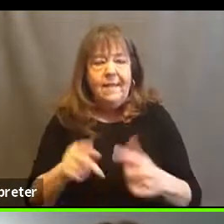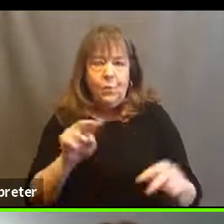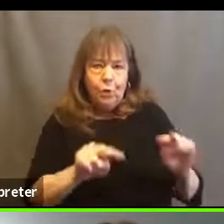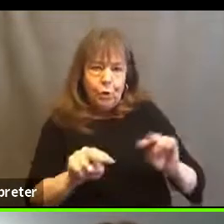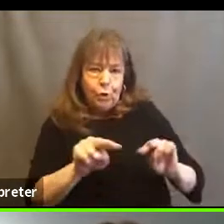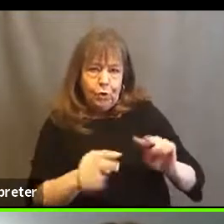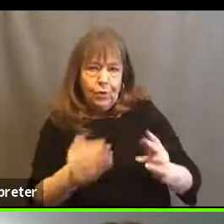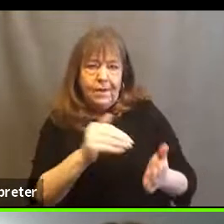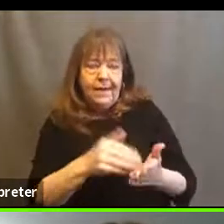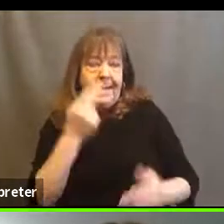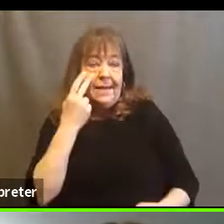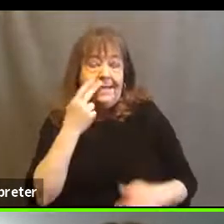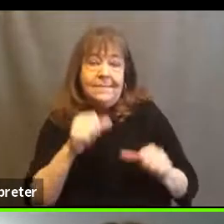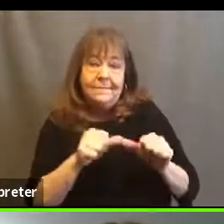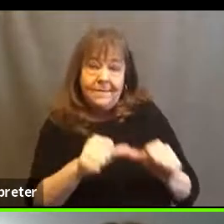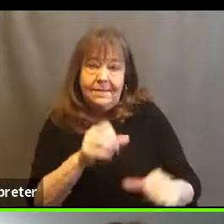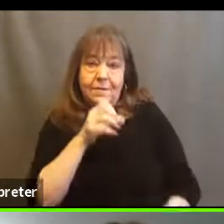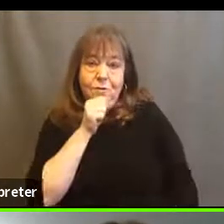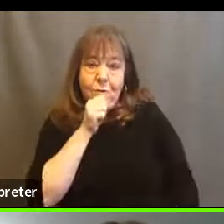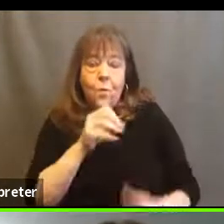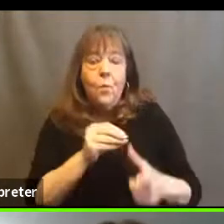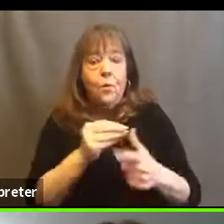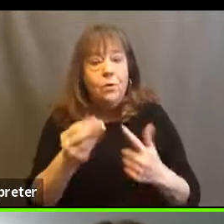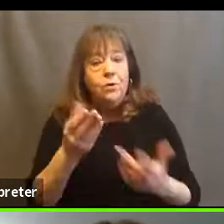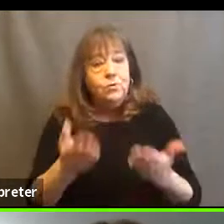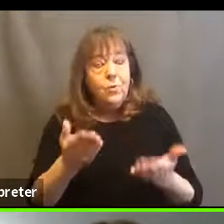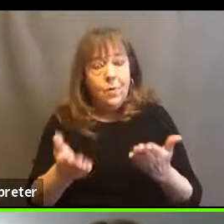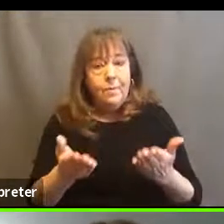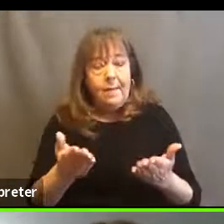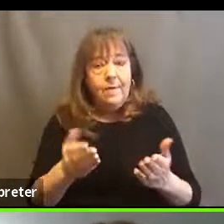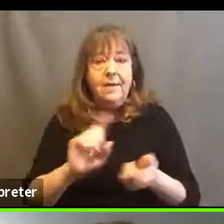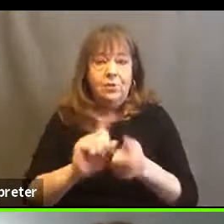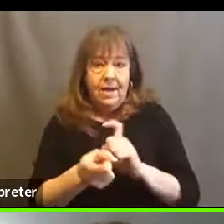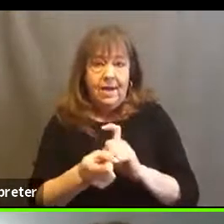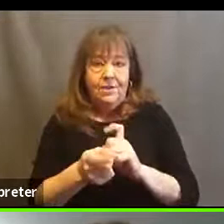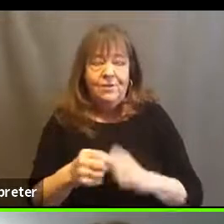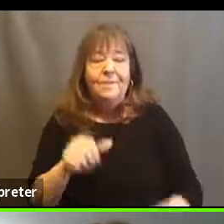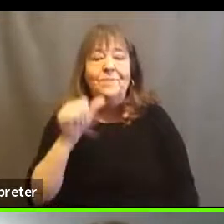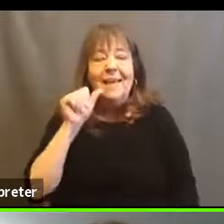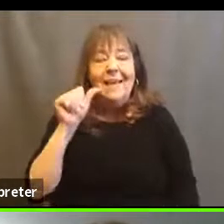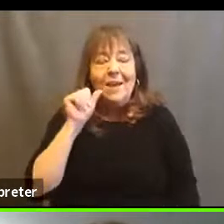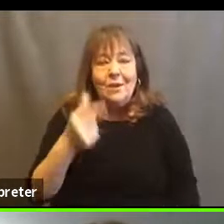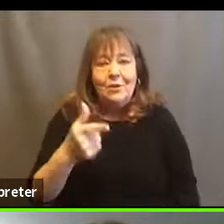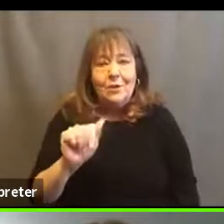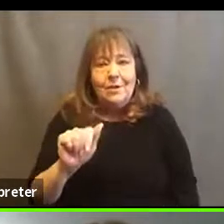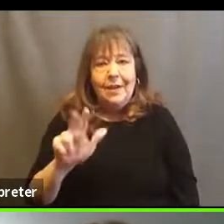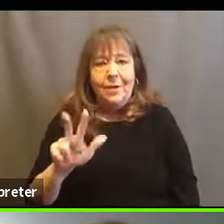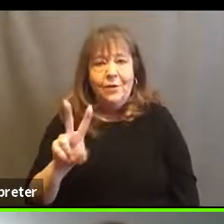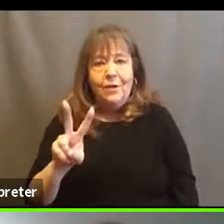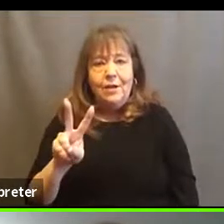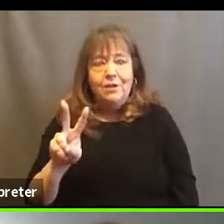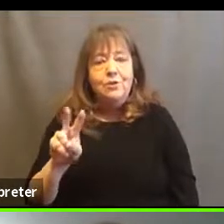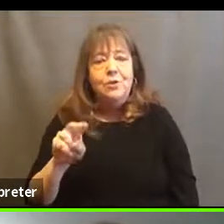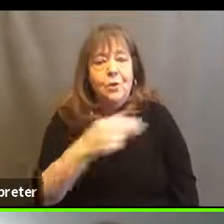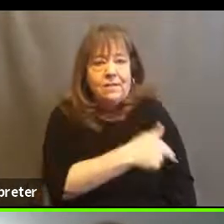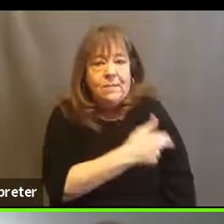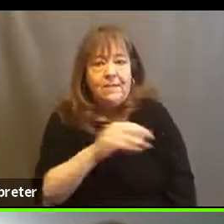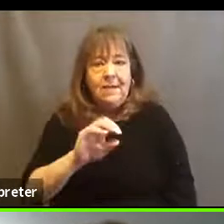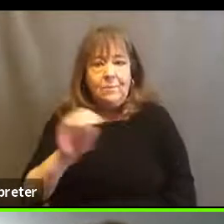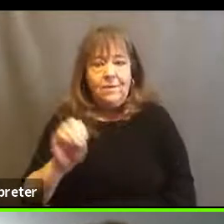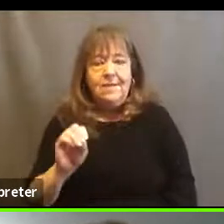stay at orange or appropriate level. Yesterday, our GA32 hospitalization percentage was